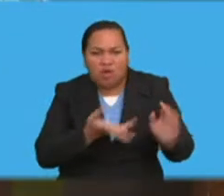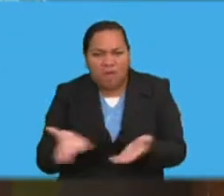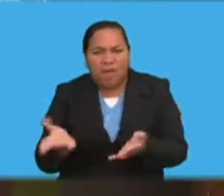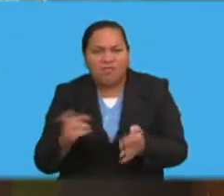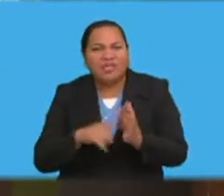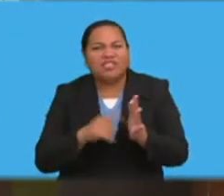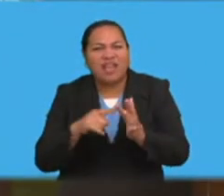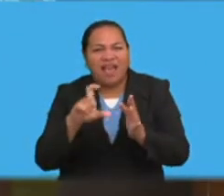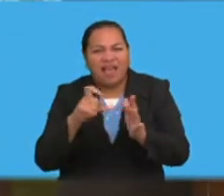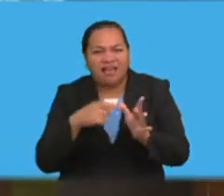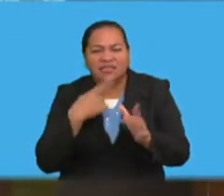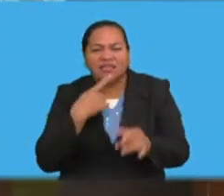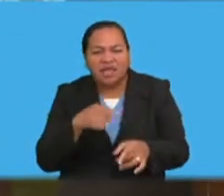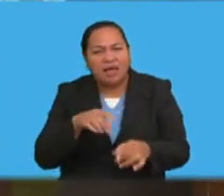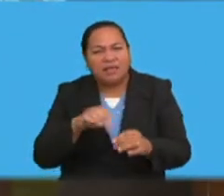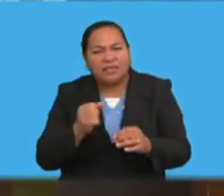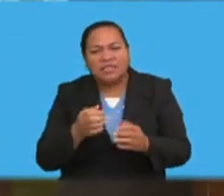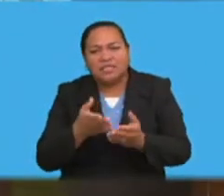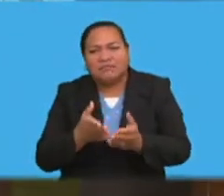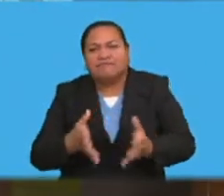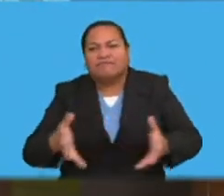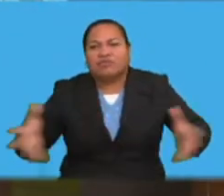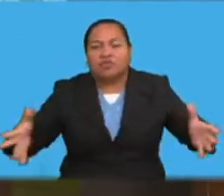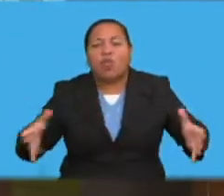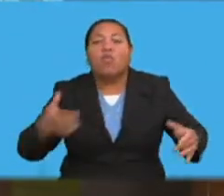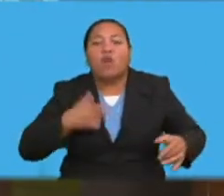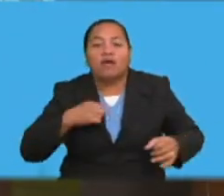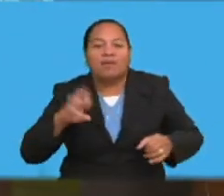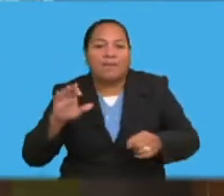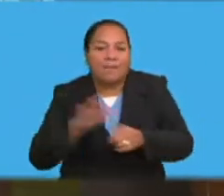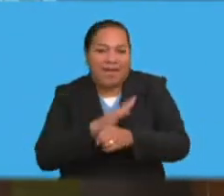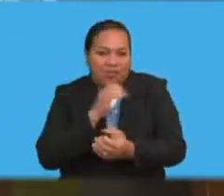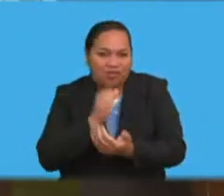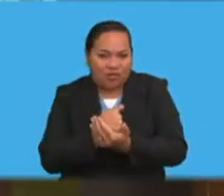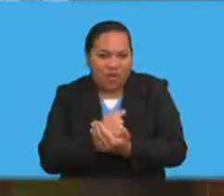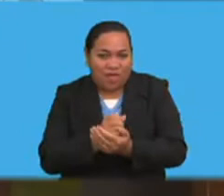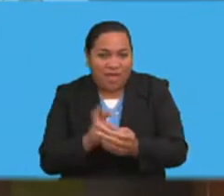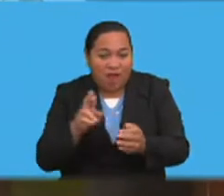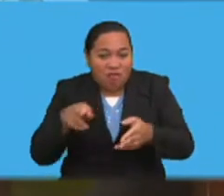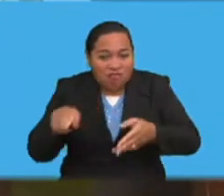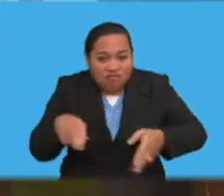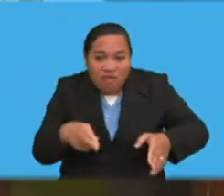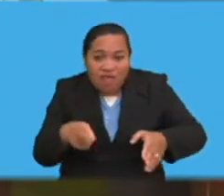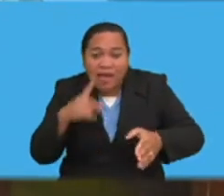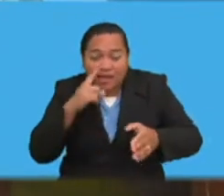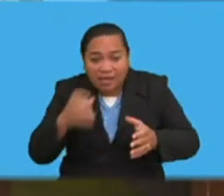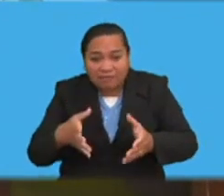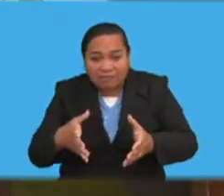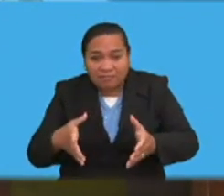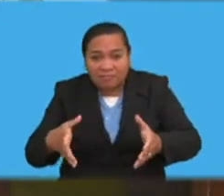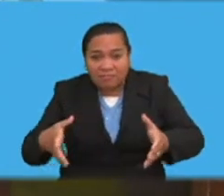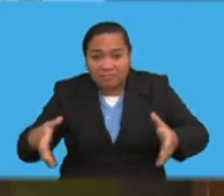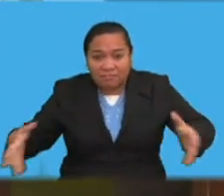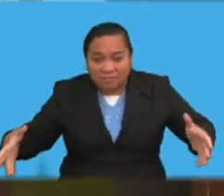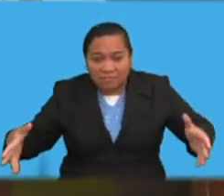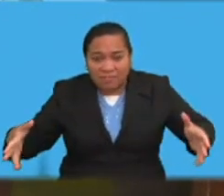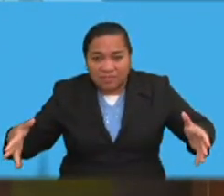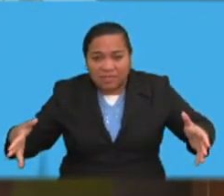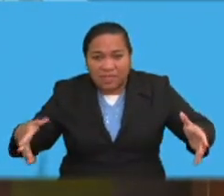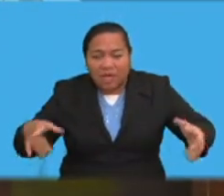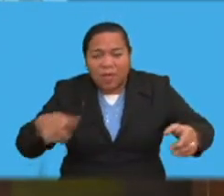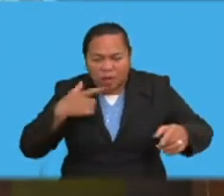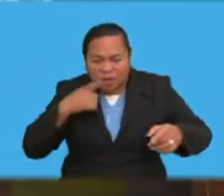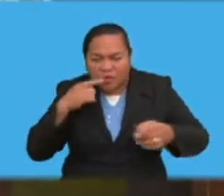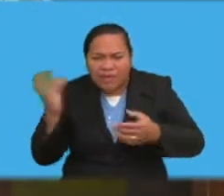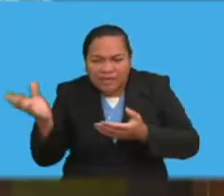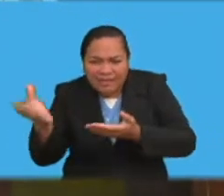widening is to ensure that the river is able to, following simulation, Madam Speaker, simulation using data from